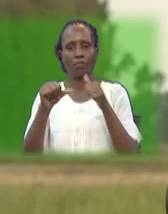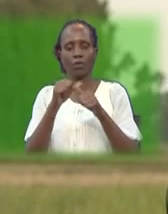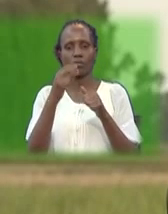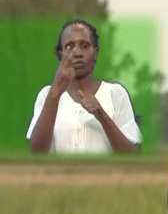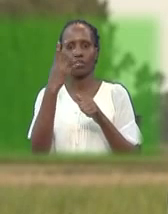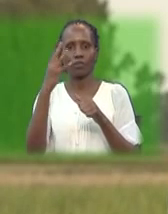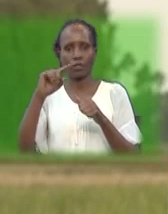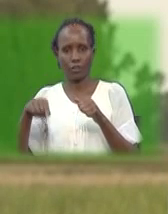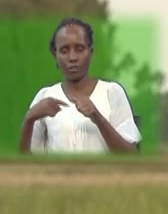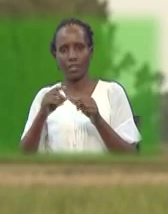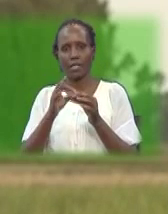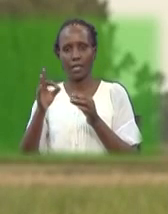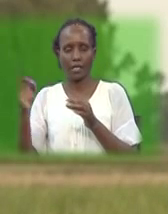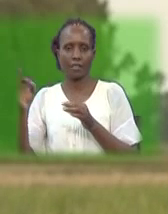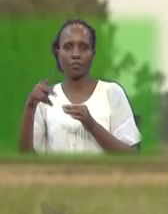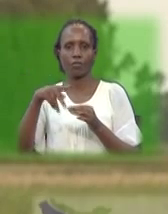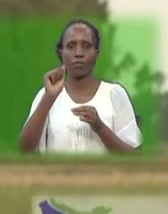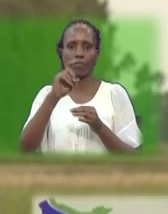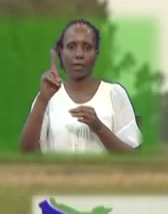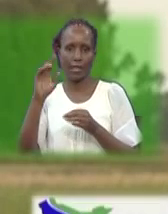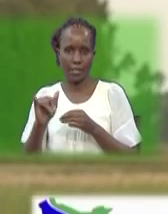24,000 acres of paddy